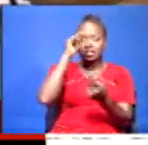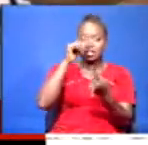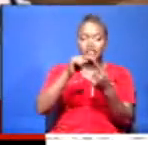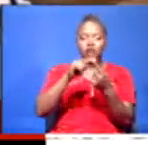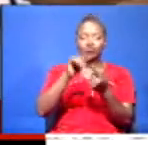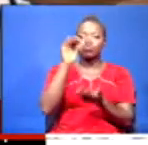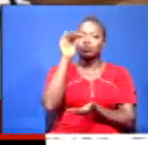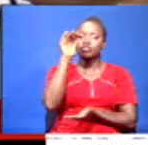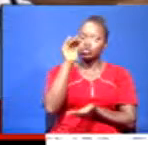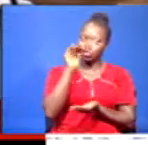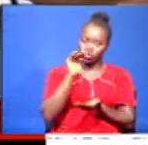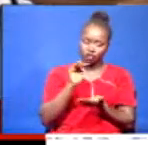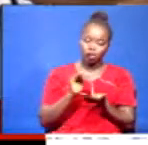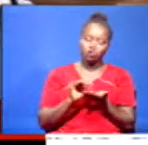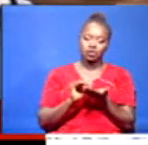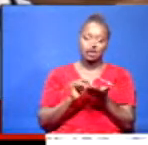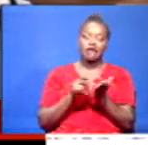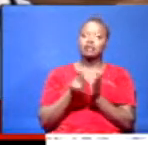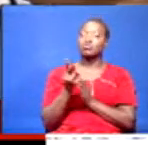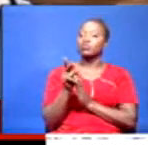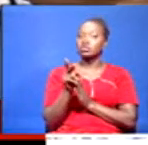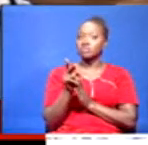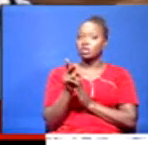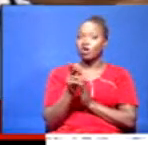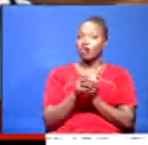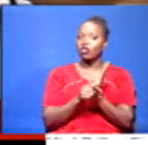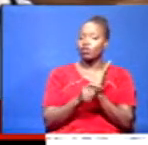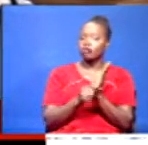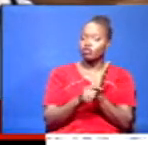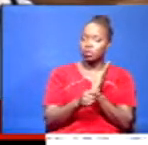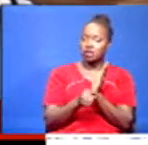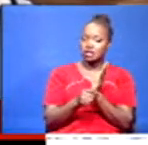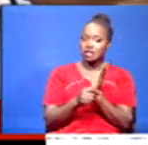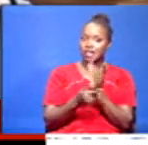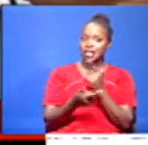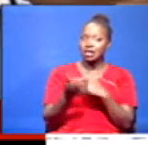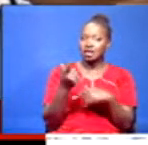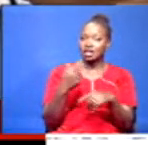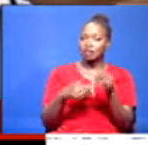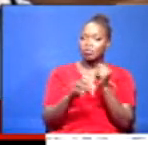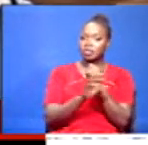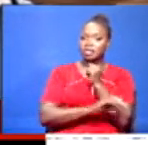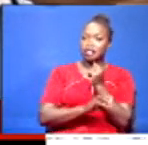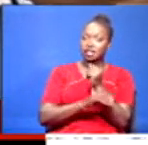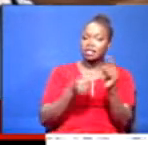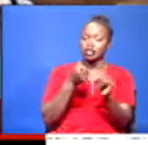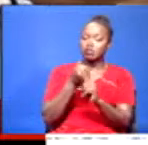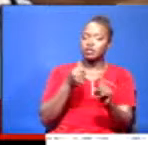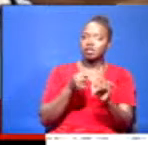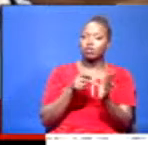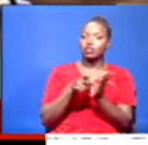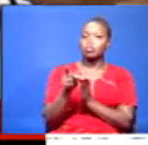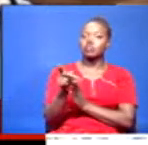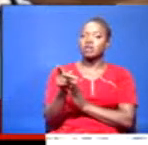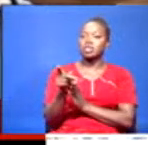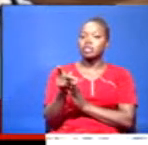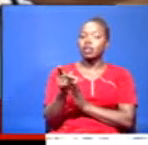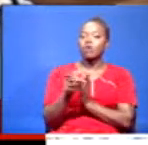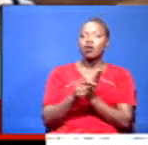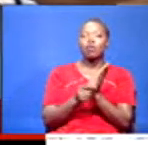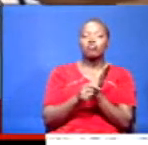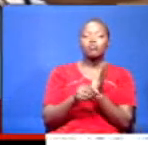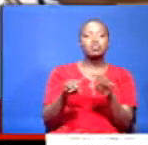reduce the costs of maize that is coming into the country and therefore impact on the price of maize and